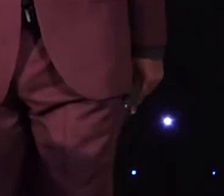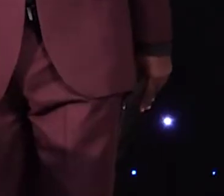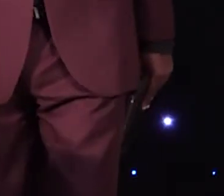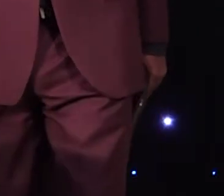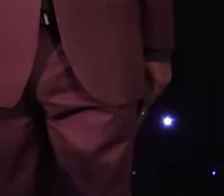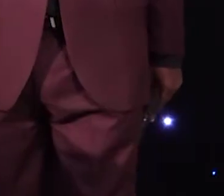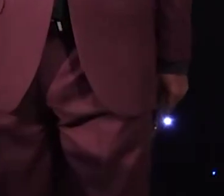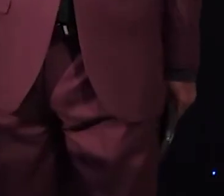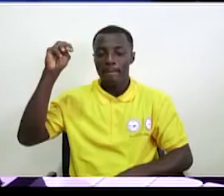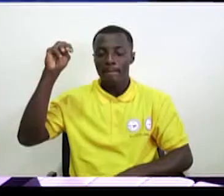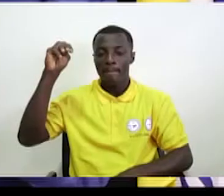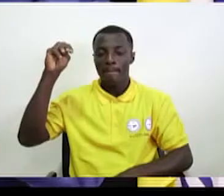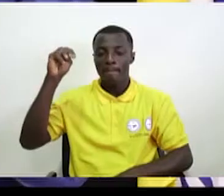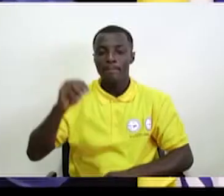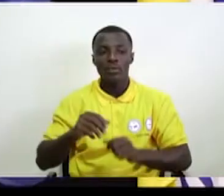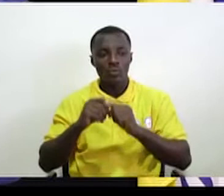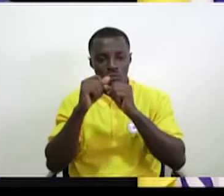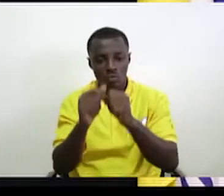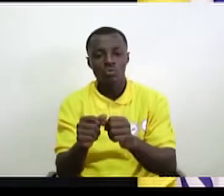We surrender today.